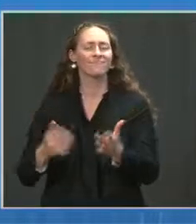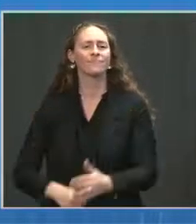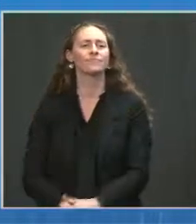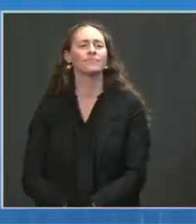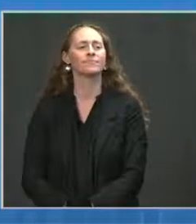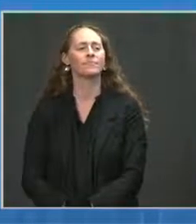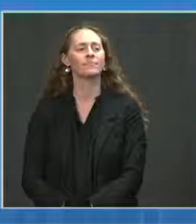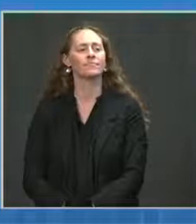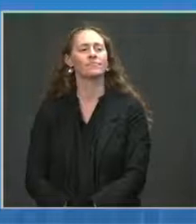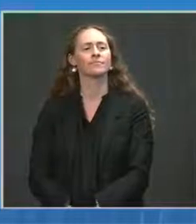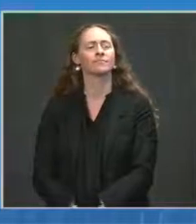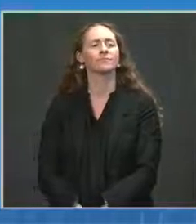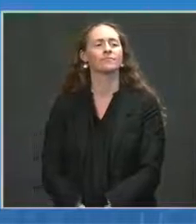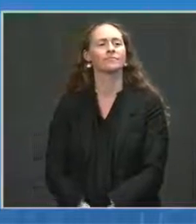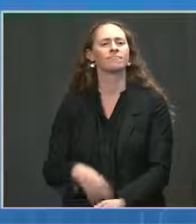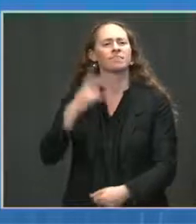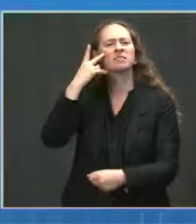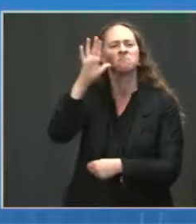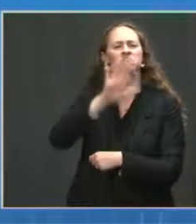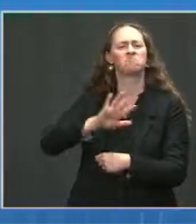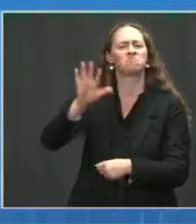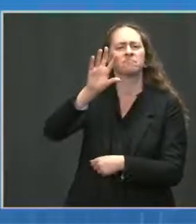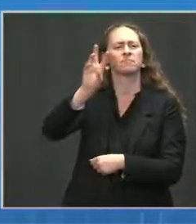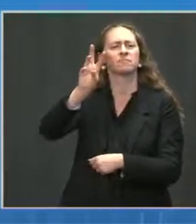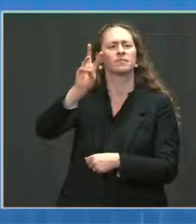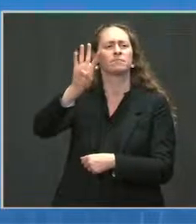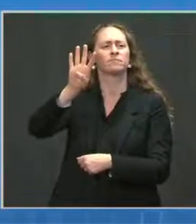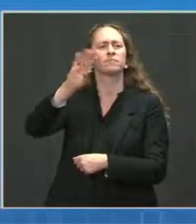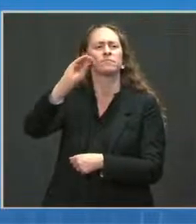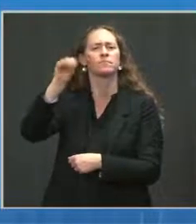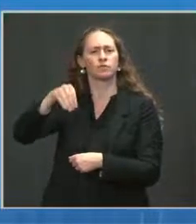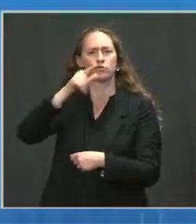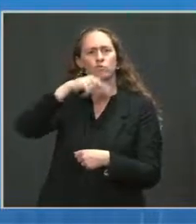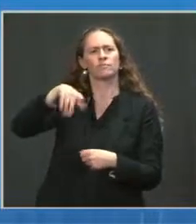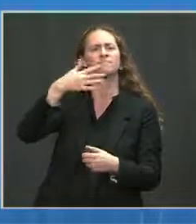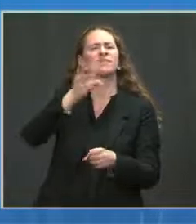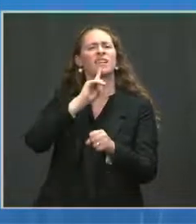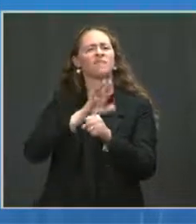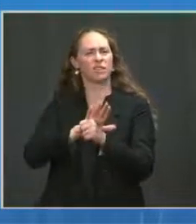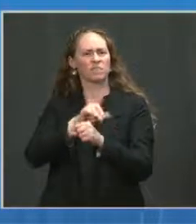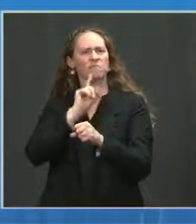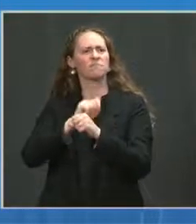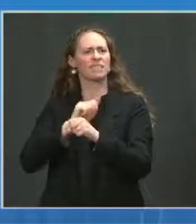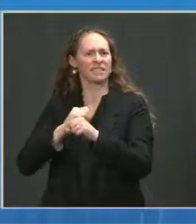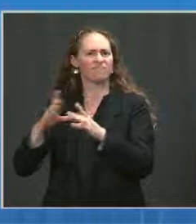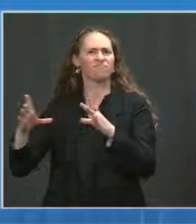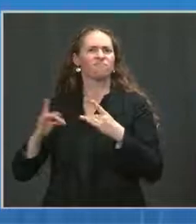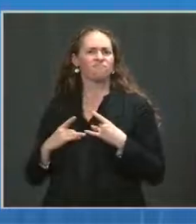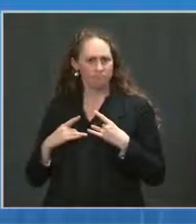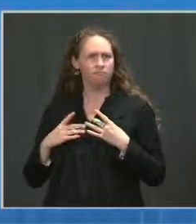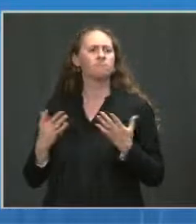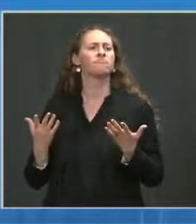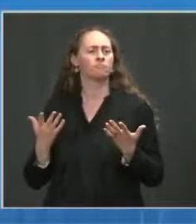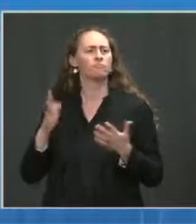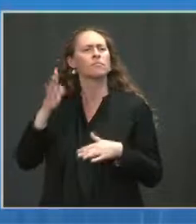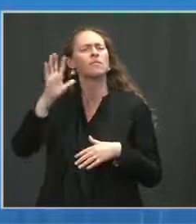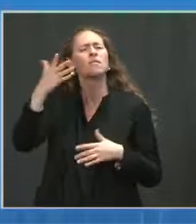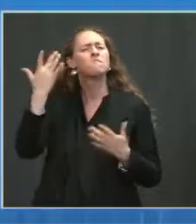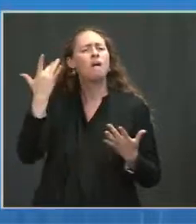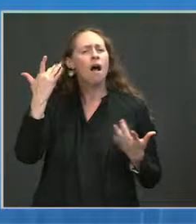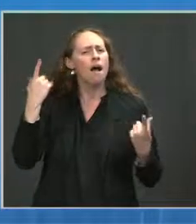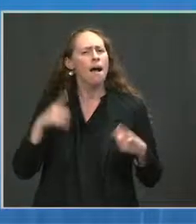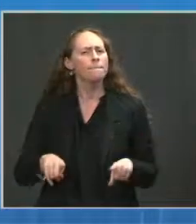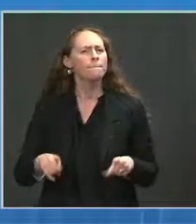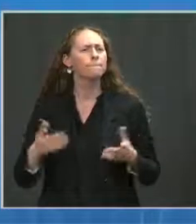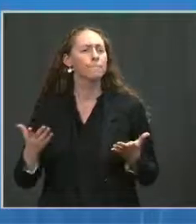around 64% for confirmed and symptomatic disease. This is likely due to the fact that